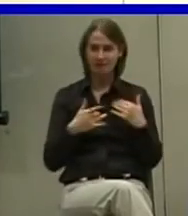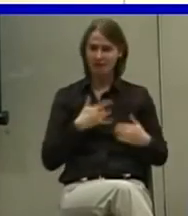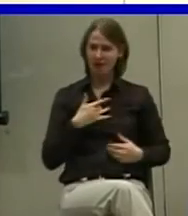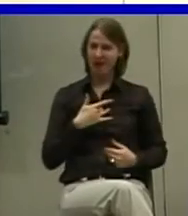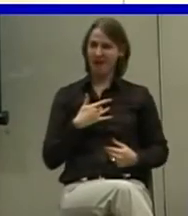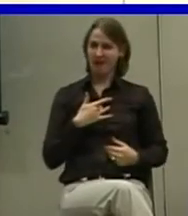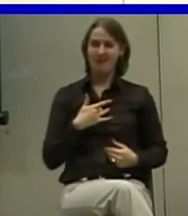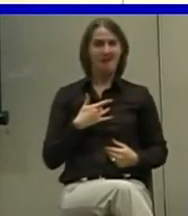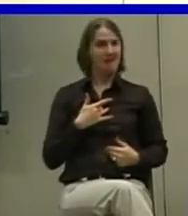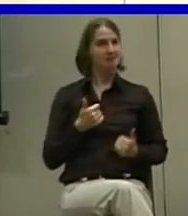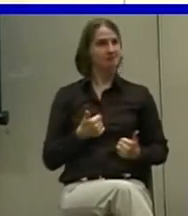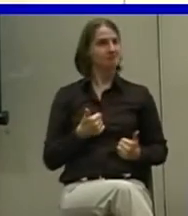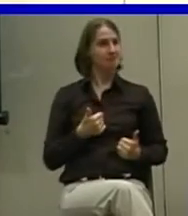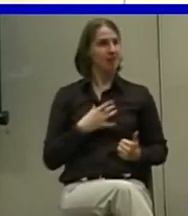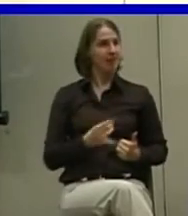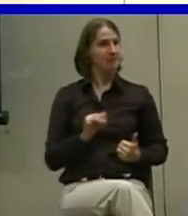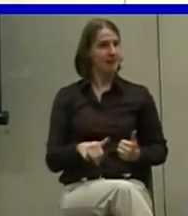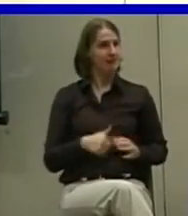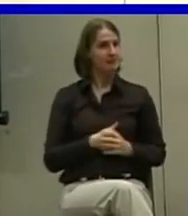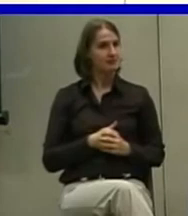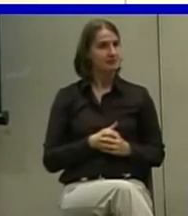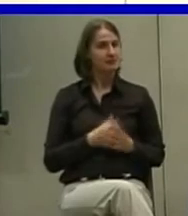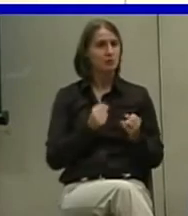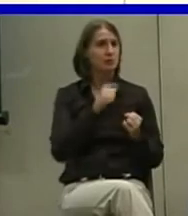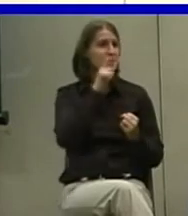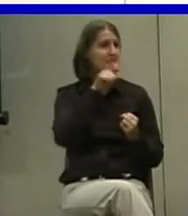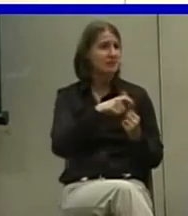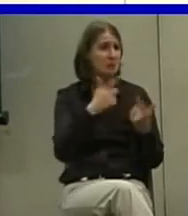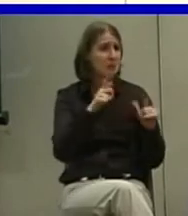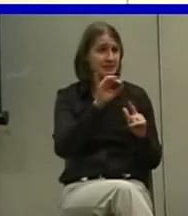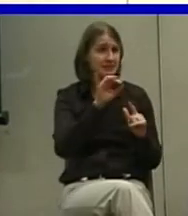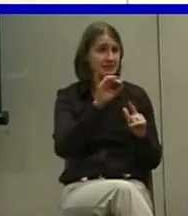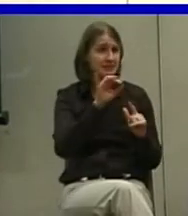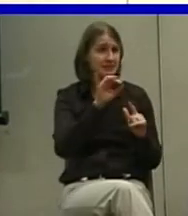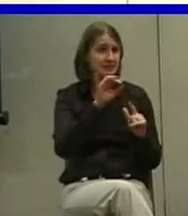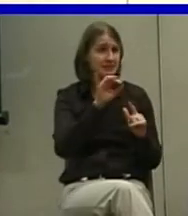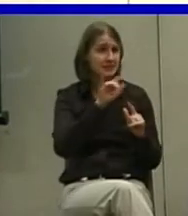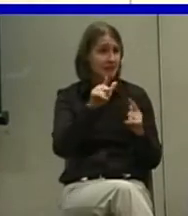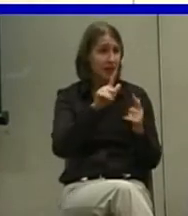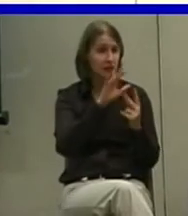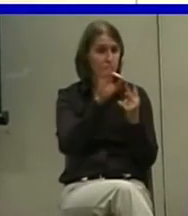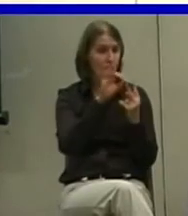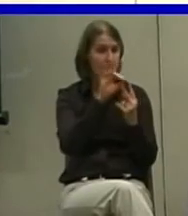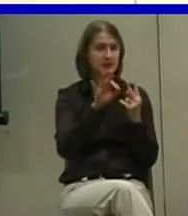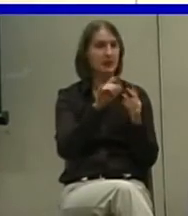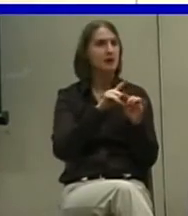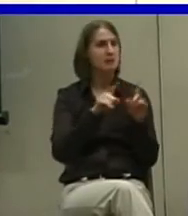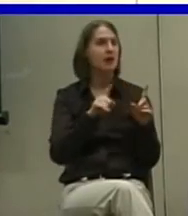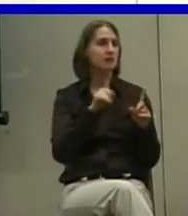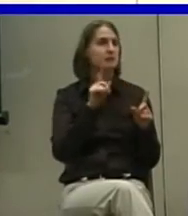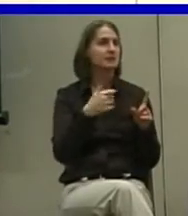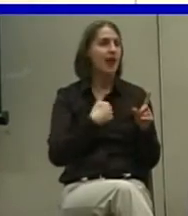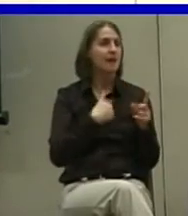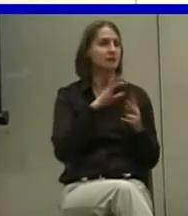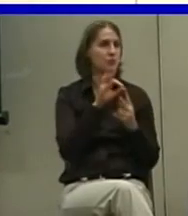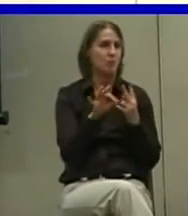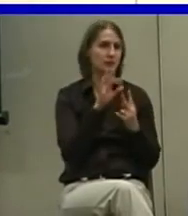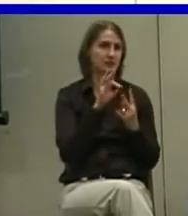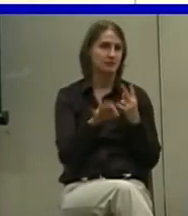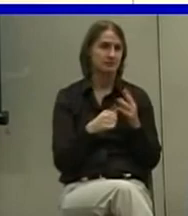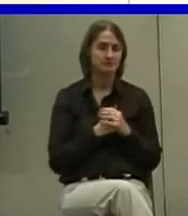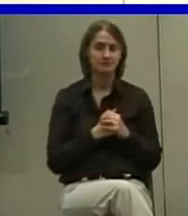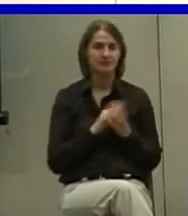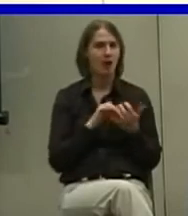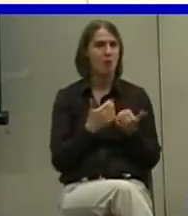the choices don't even have to be a big deal, it's just that there is a choice. So how can we offer that? Now on this